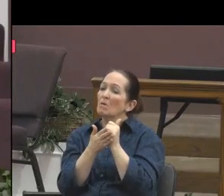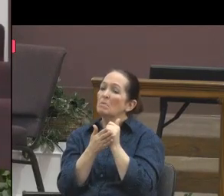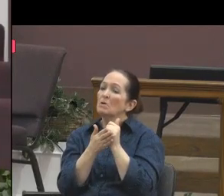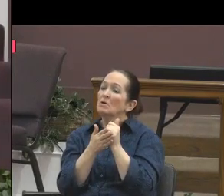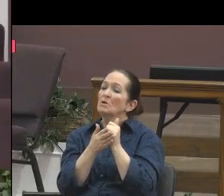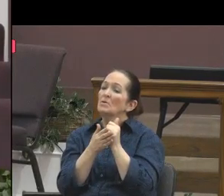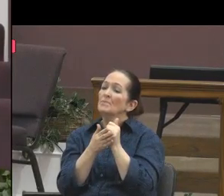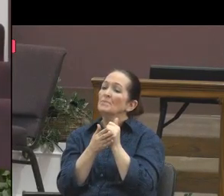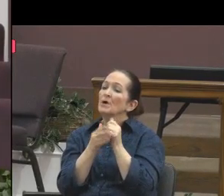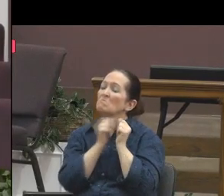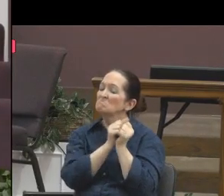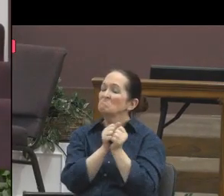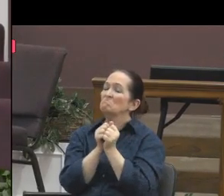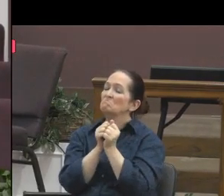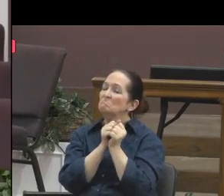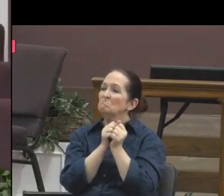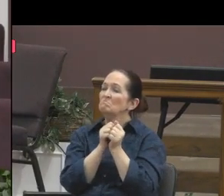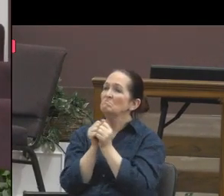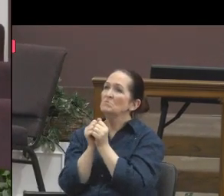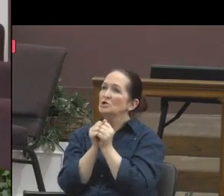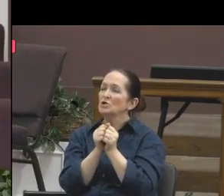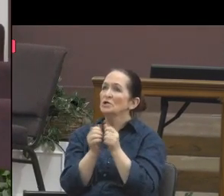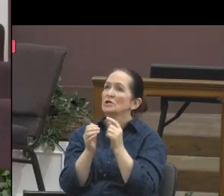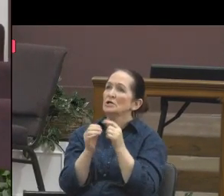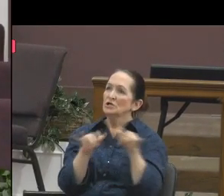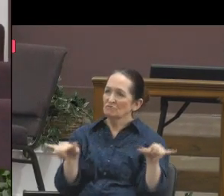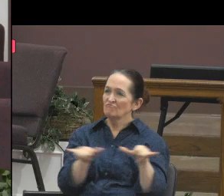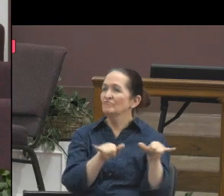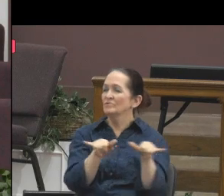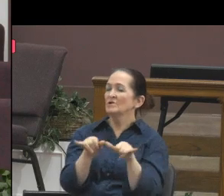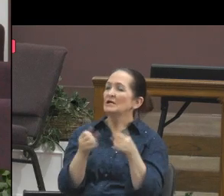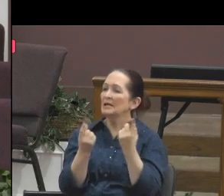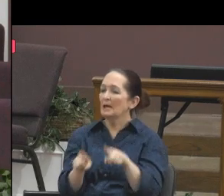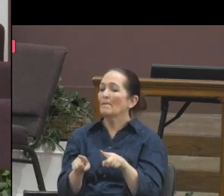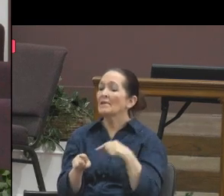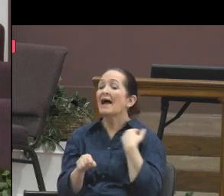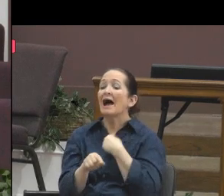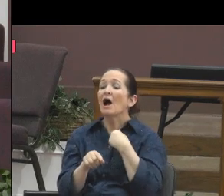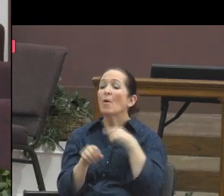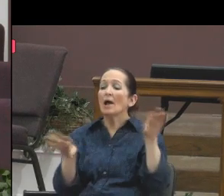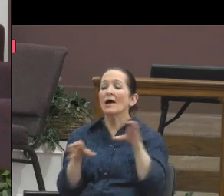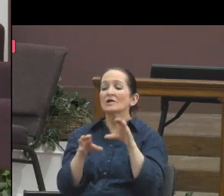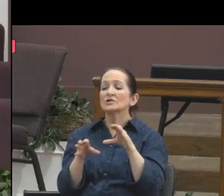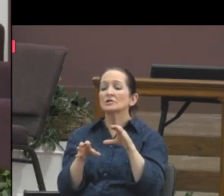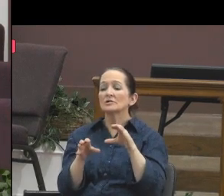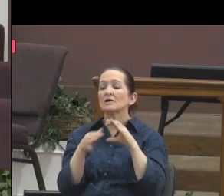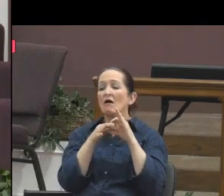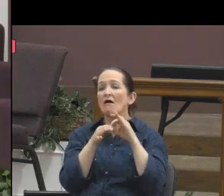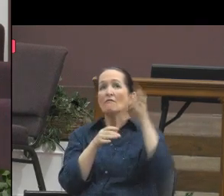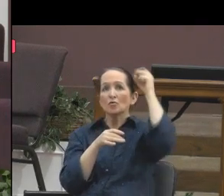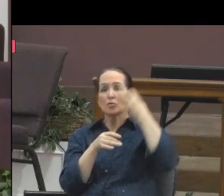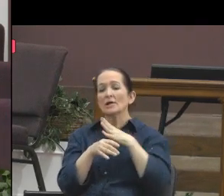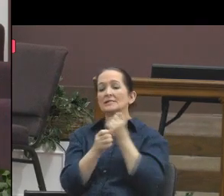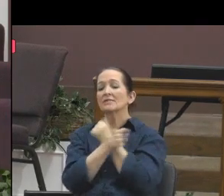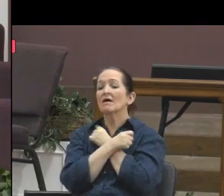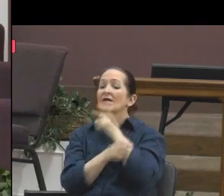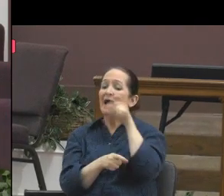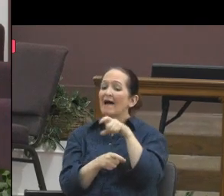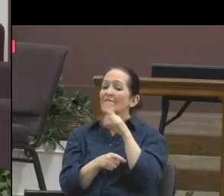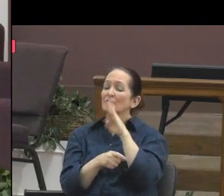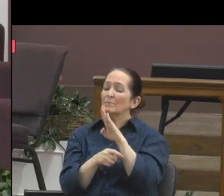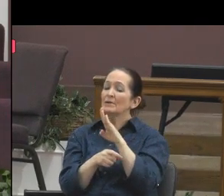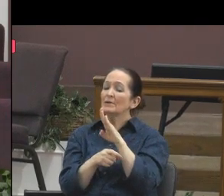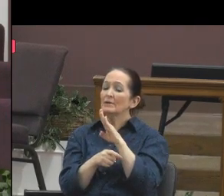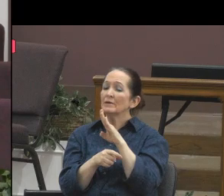Our actions of grace and of love must be accompanied by the one truth that we have